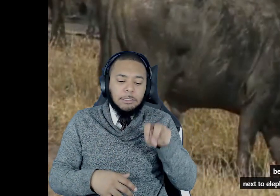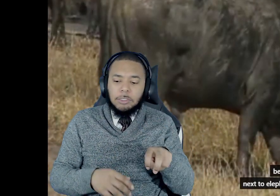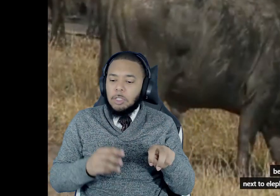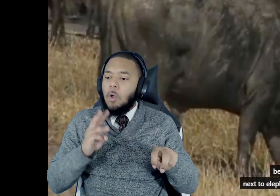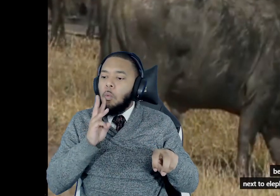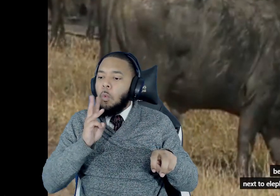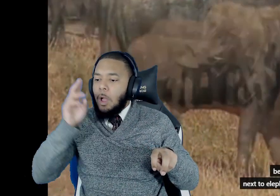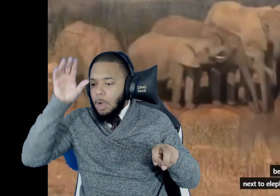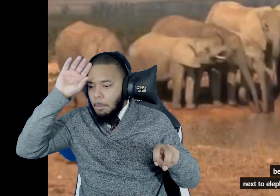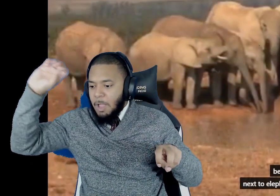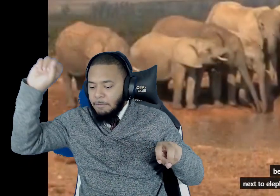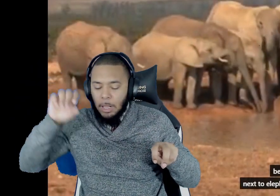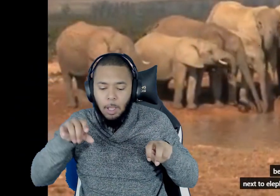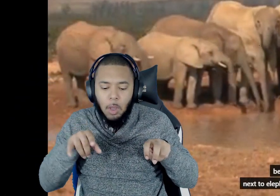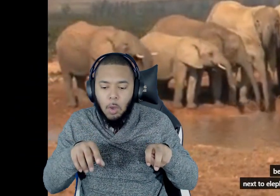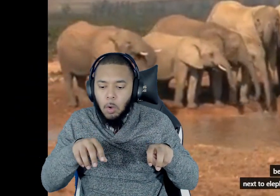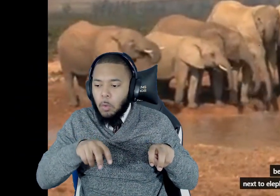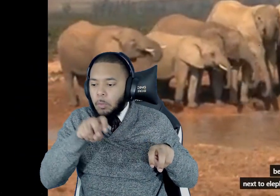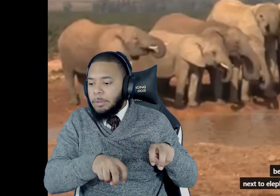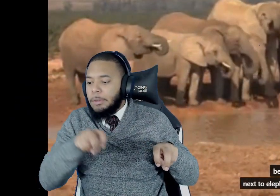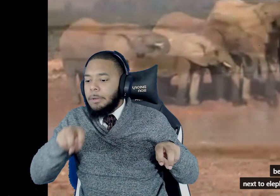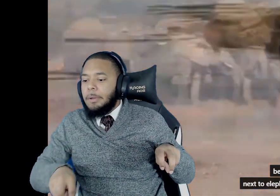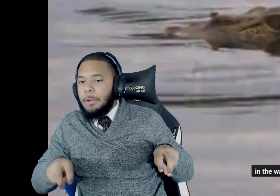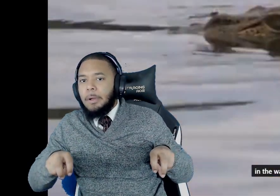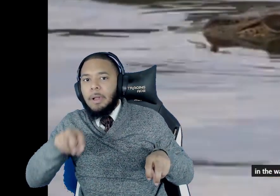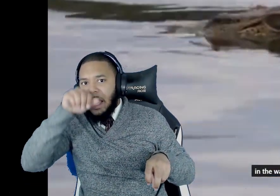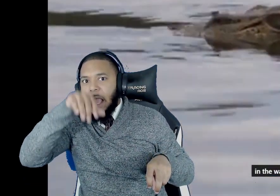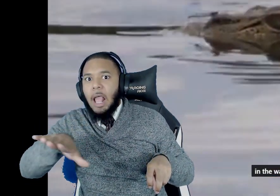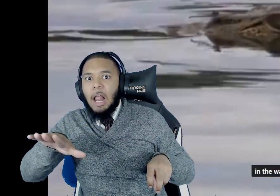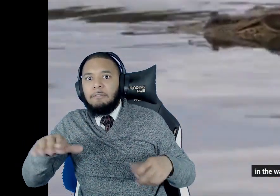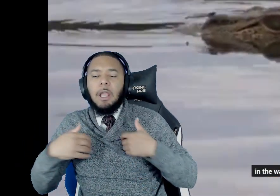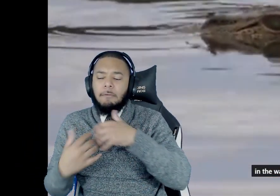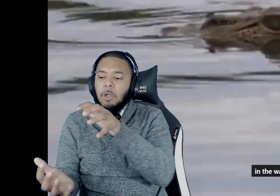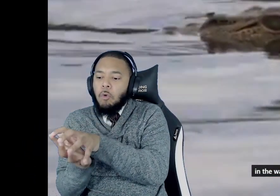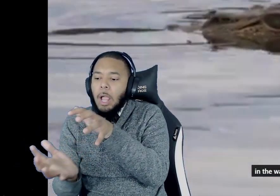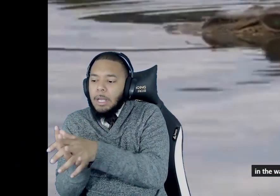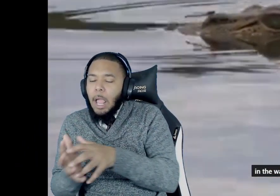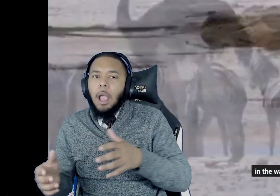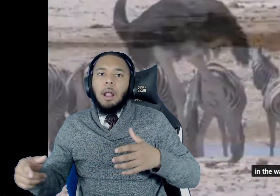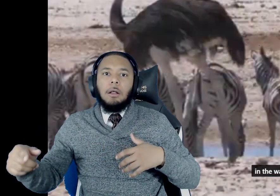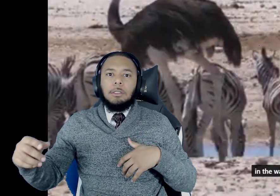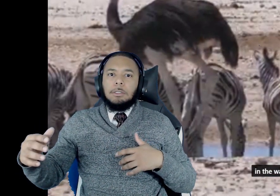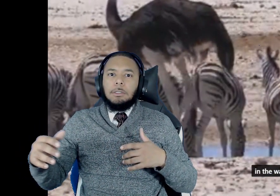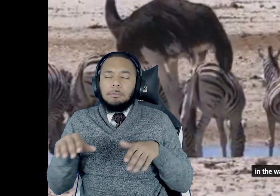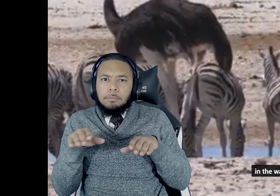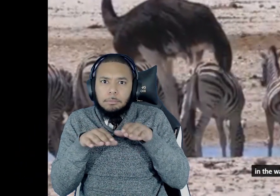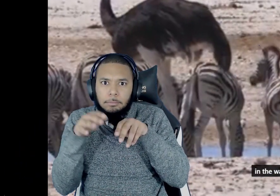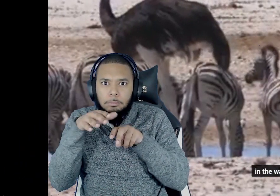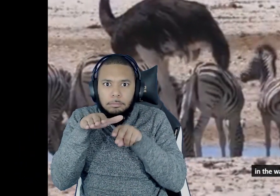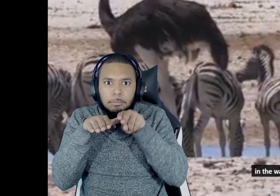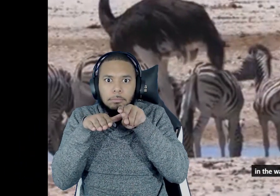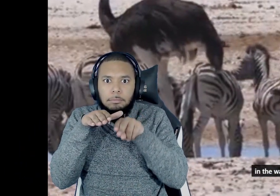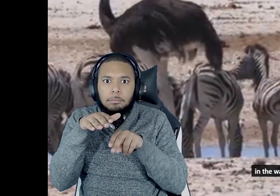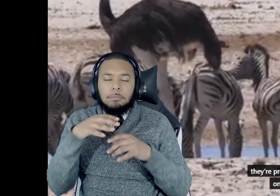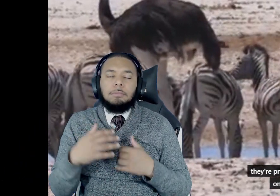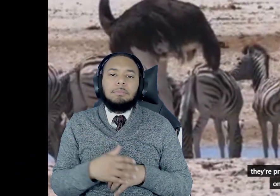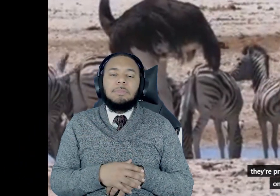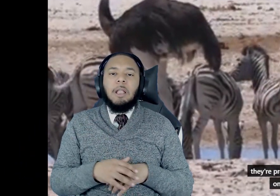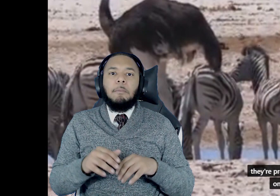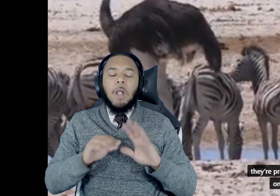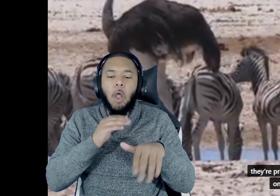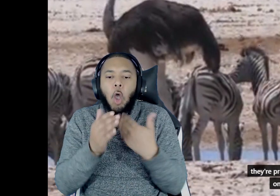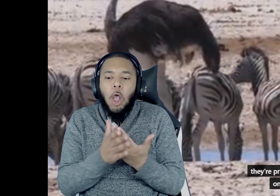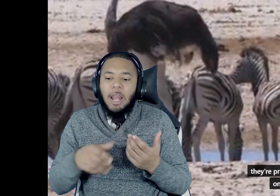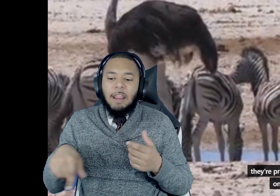water buffalo next to elephants, and there's crocodiles in the water, right? And all these animals are kind of,